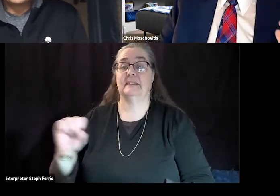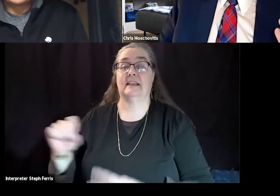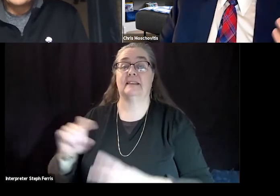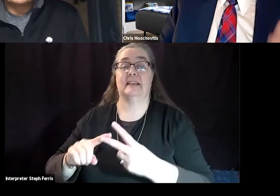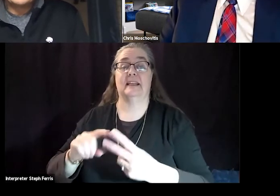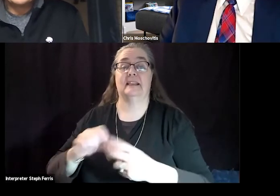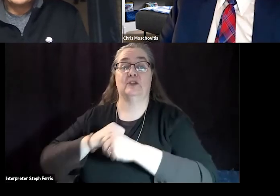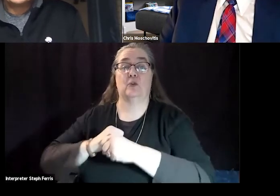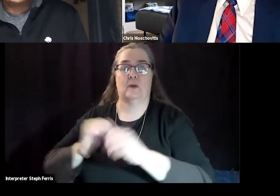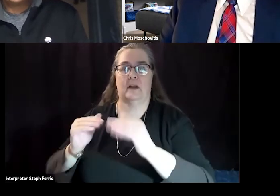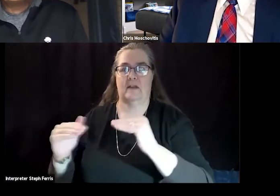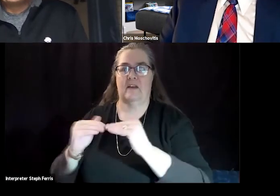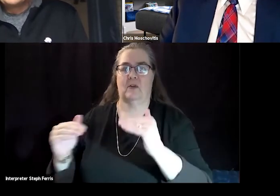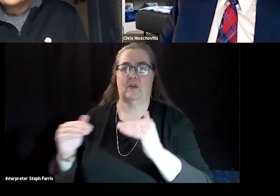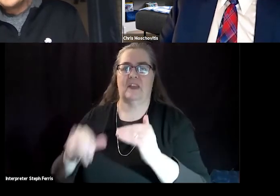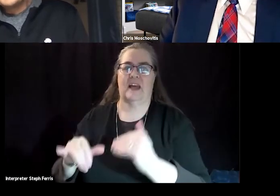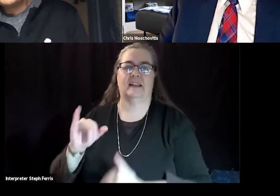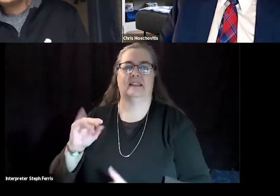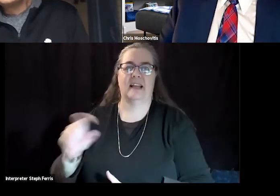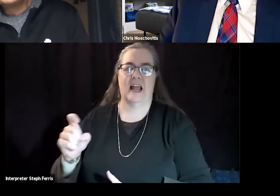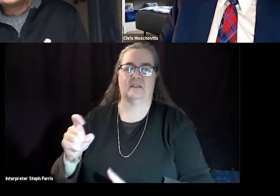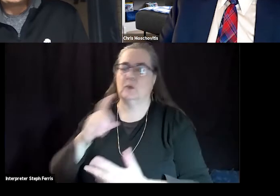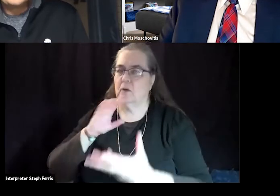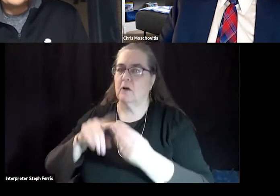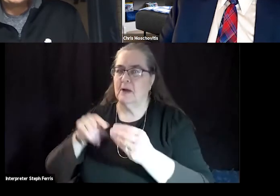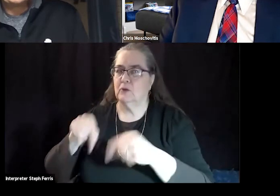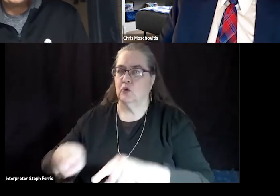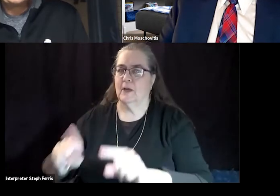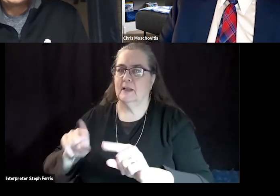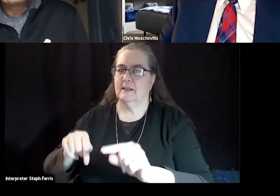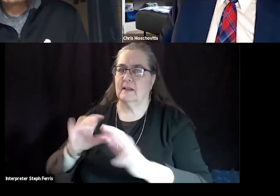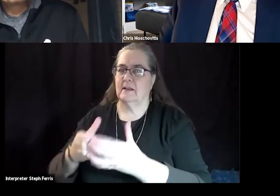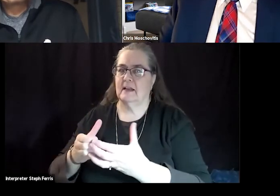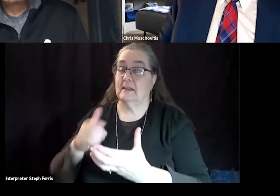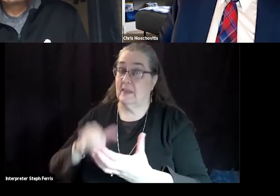of these companies without, you know, absolutely, so yeah. absolutely.